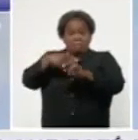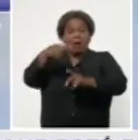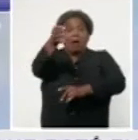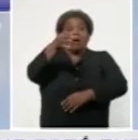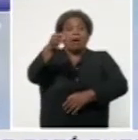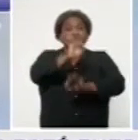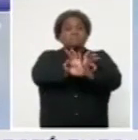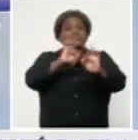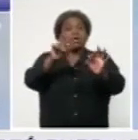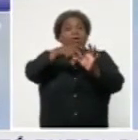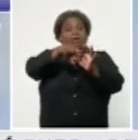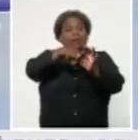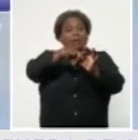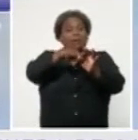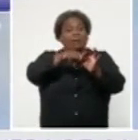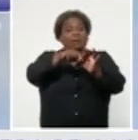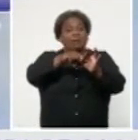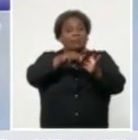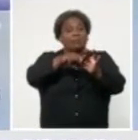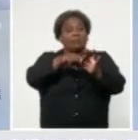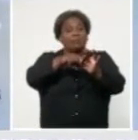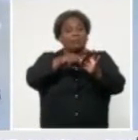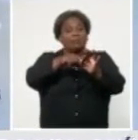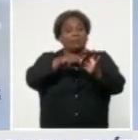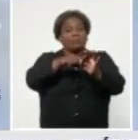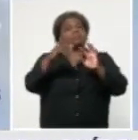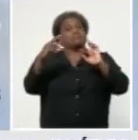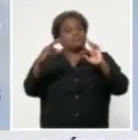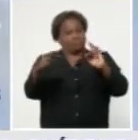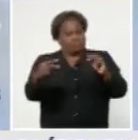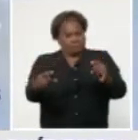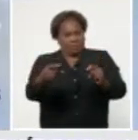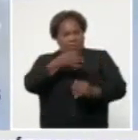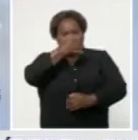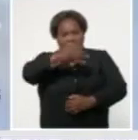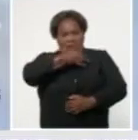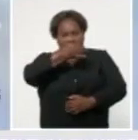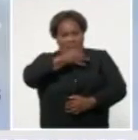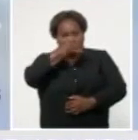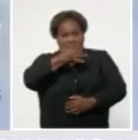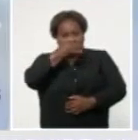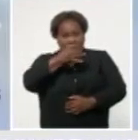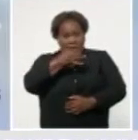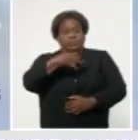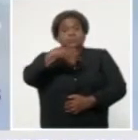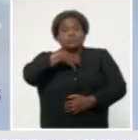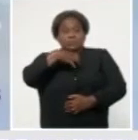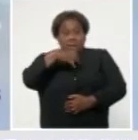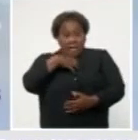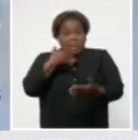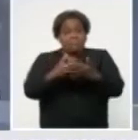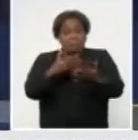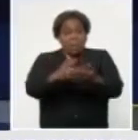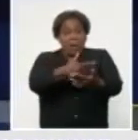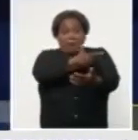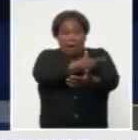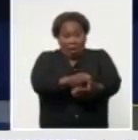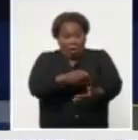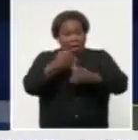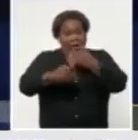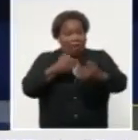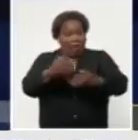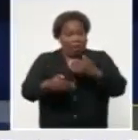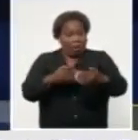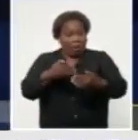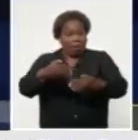Special Municipality continue without confirming cases in the last 15,